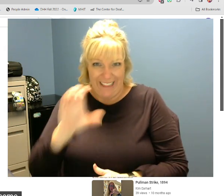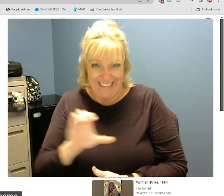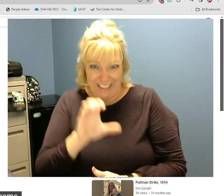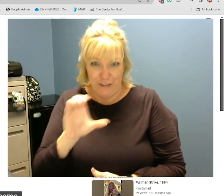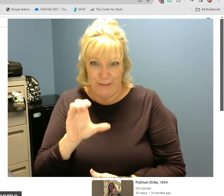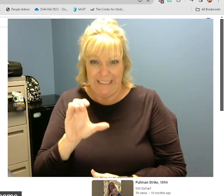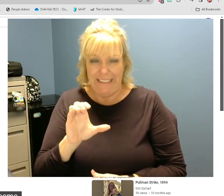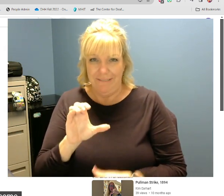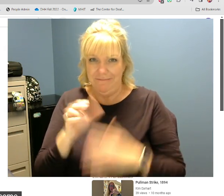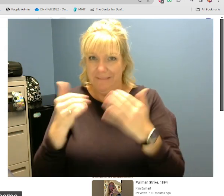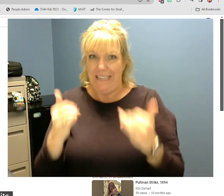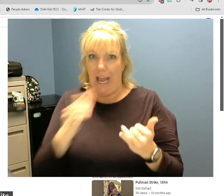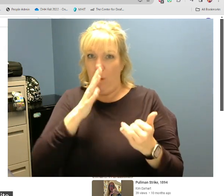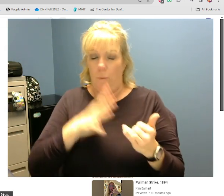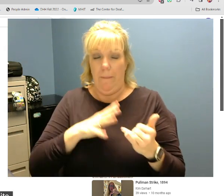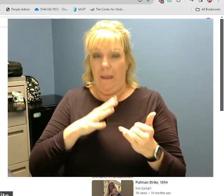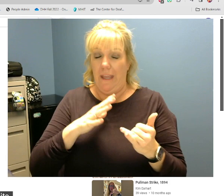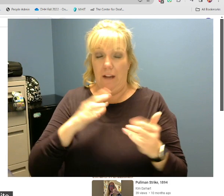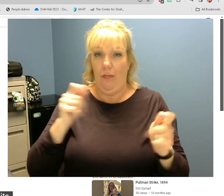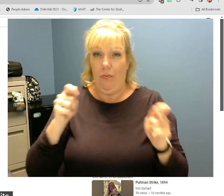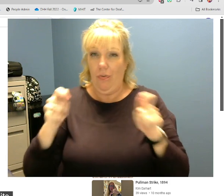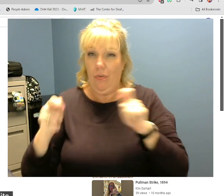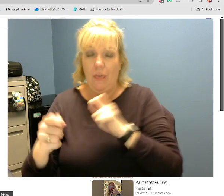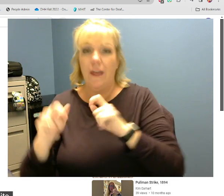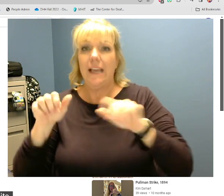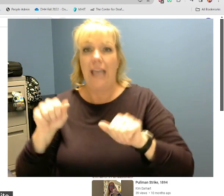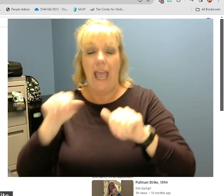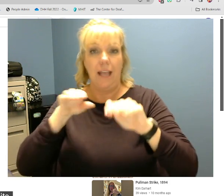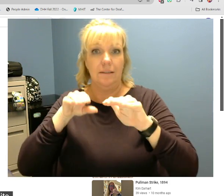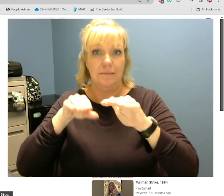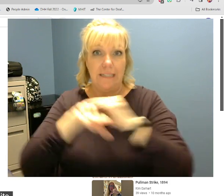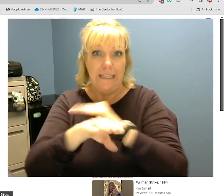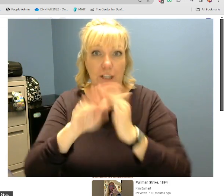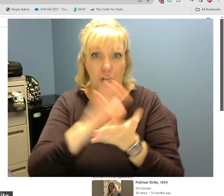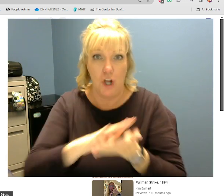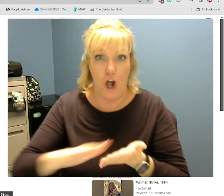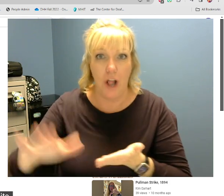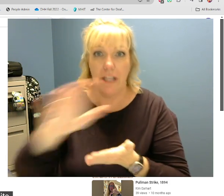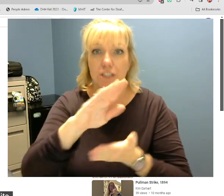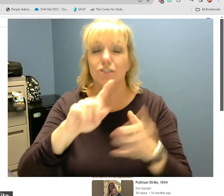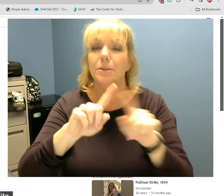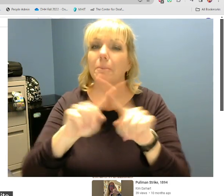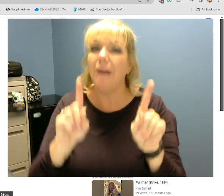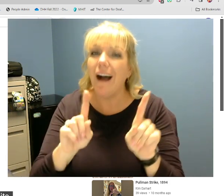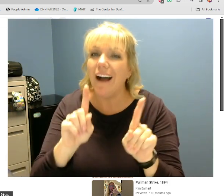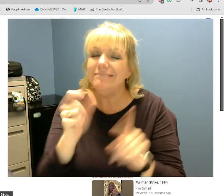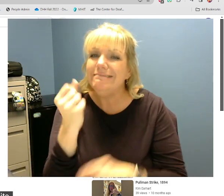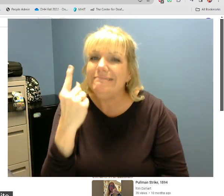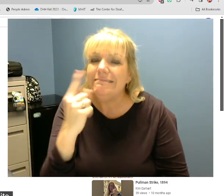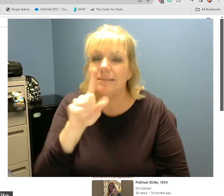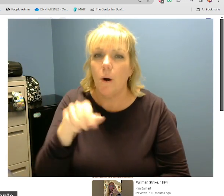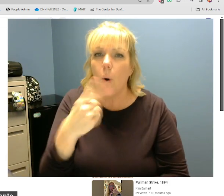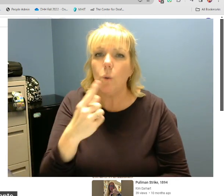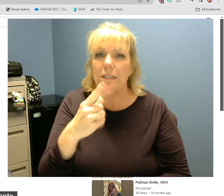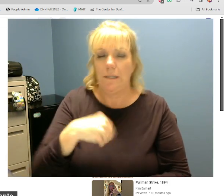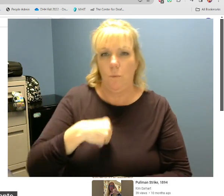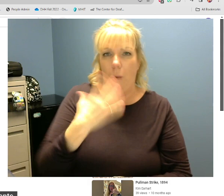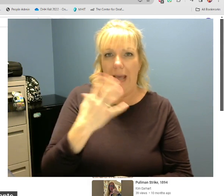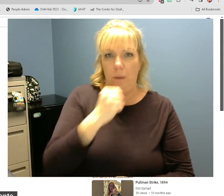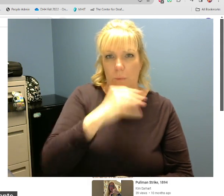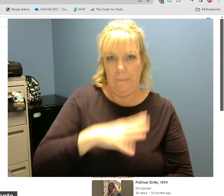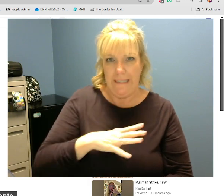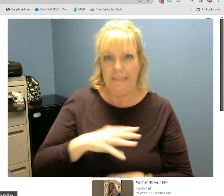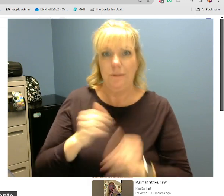of the possibilities. They're going to get access to college. Now again, we're talking about white women, we're talking about women that are middle class,